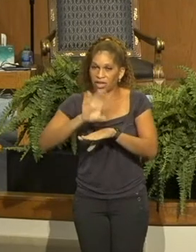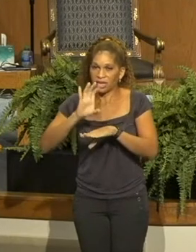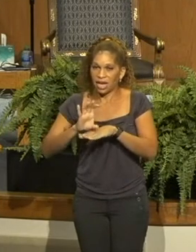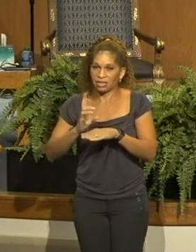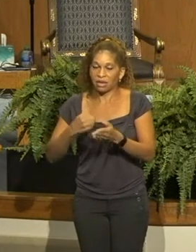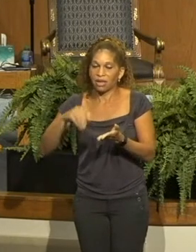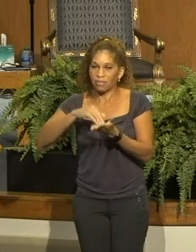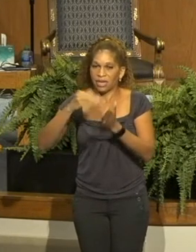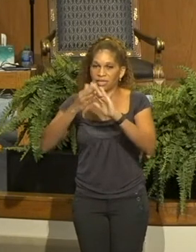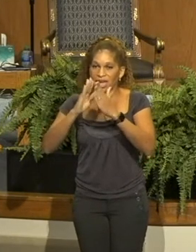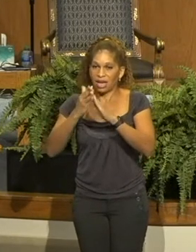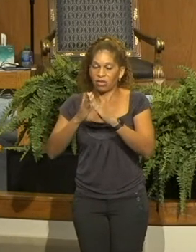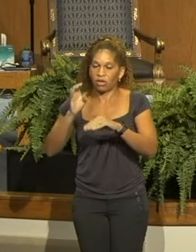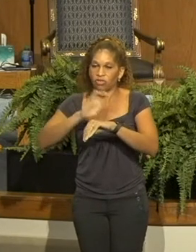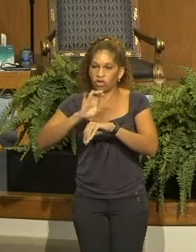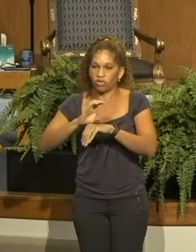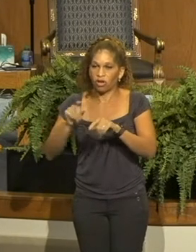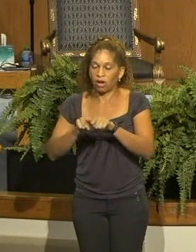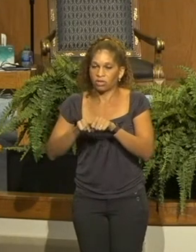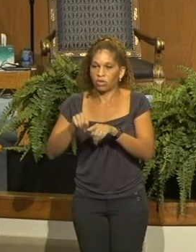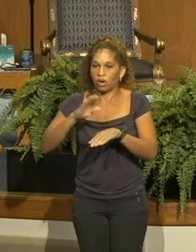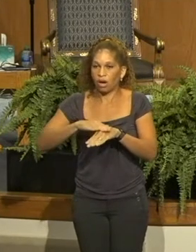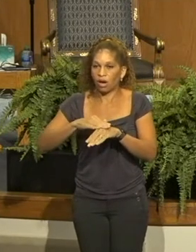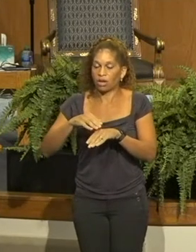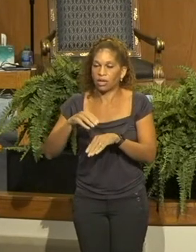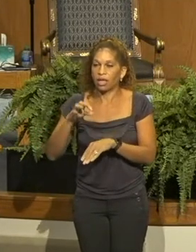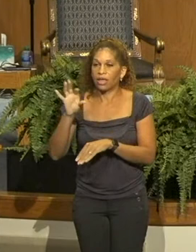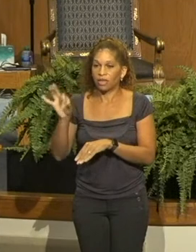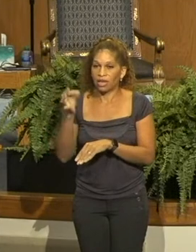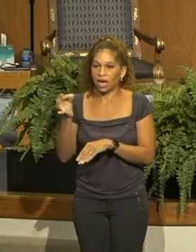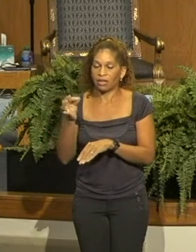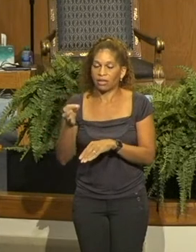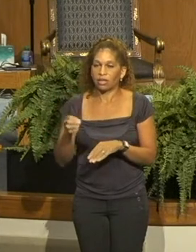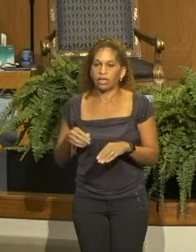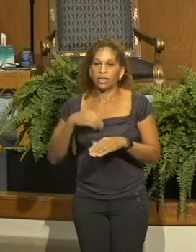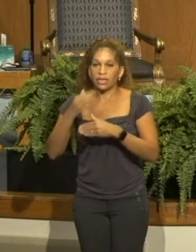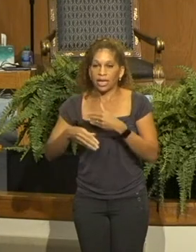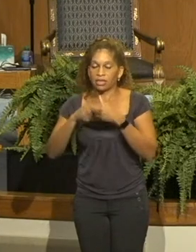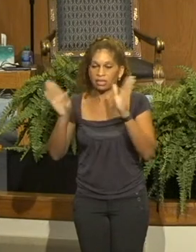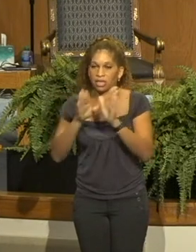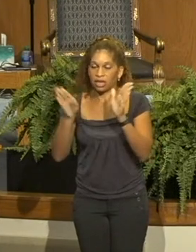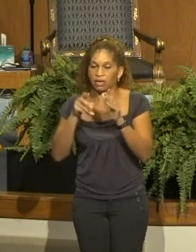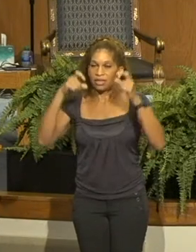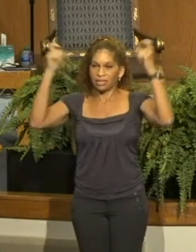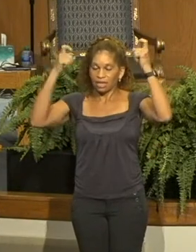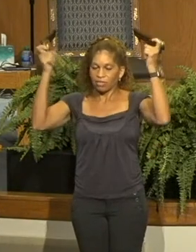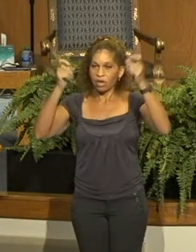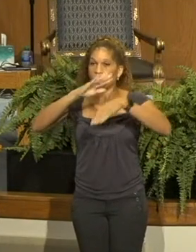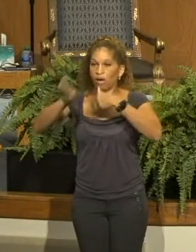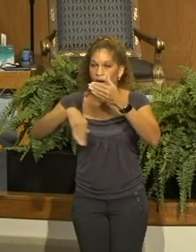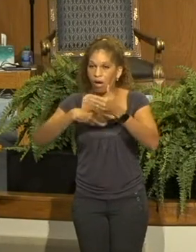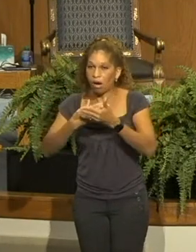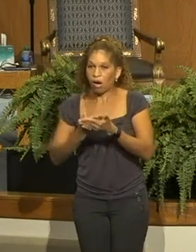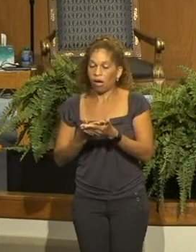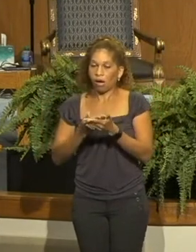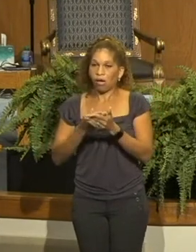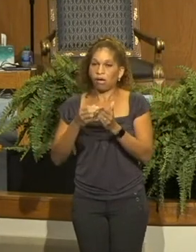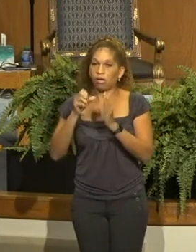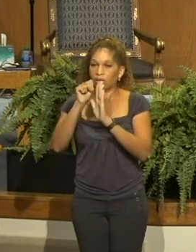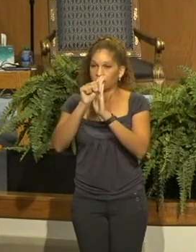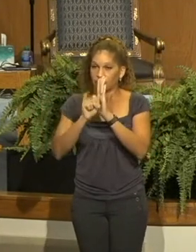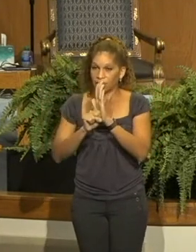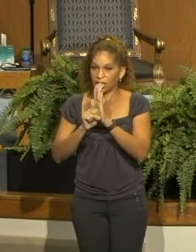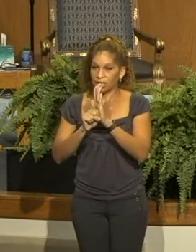Midtown Sanctuary, and also on the 9th. Also, you will note that on next Sunday, we will celebrate All Saints Sunday. This is